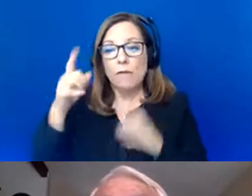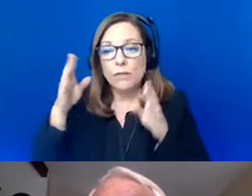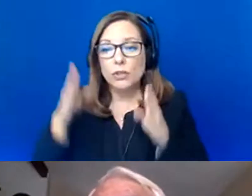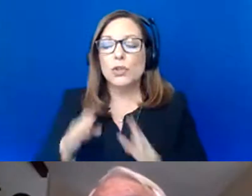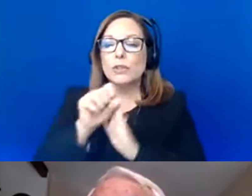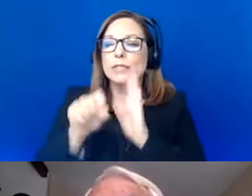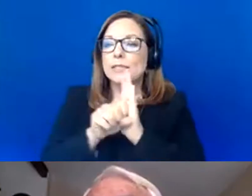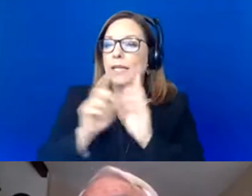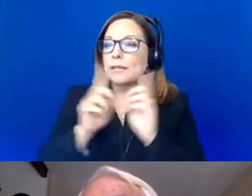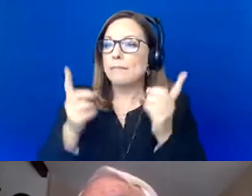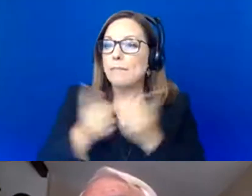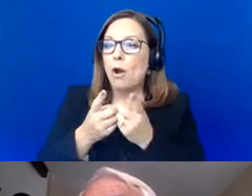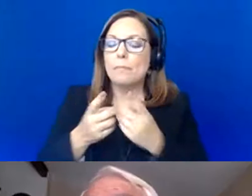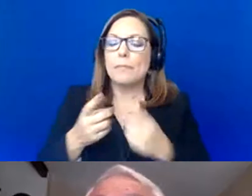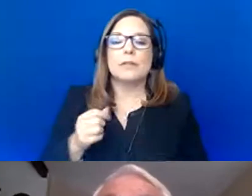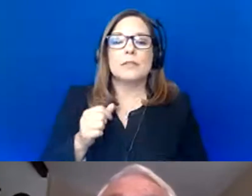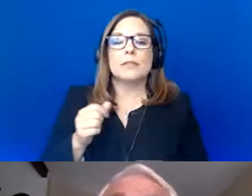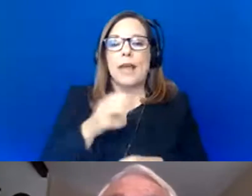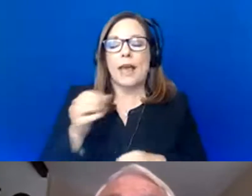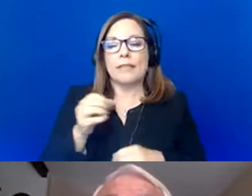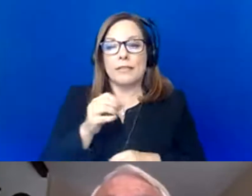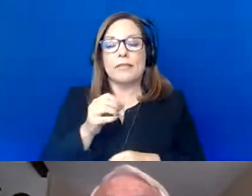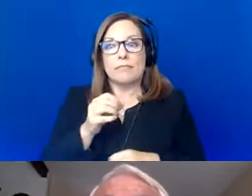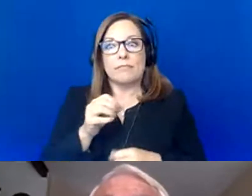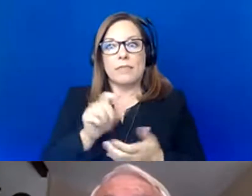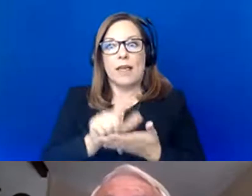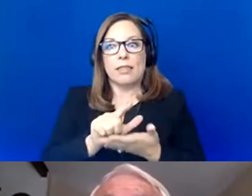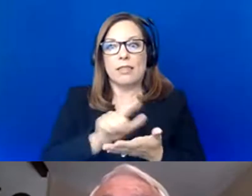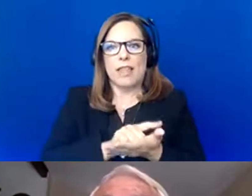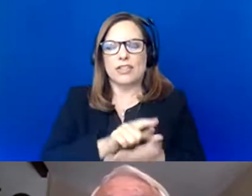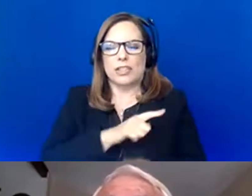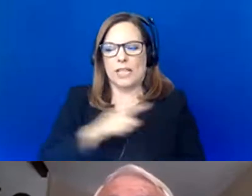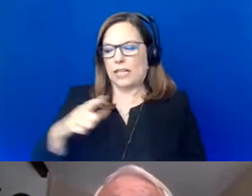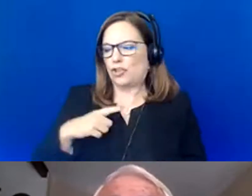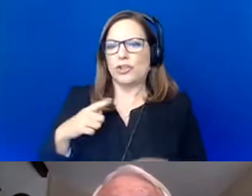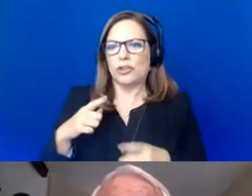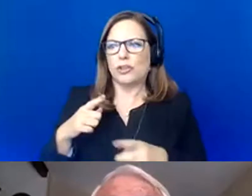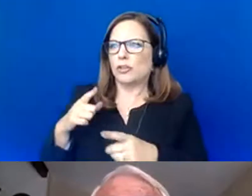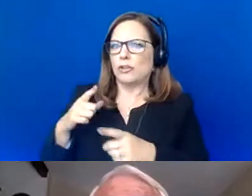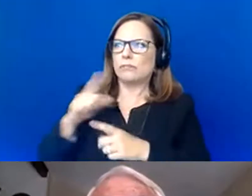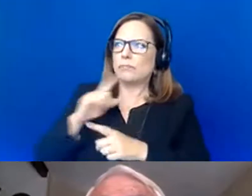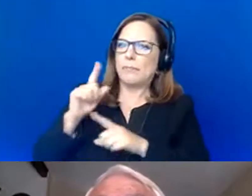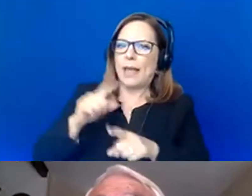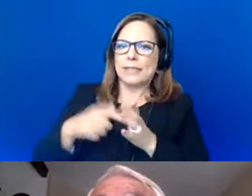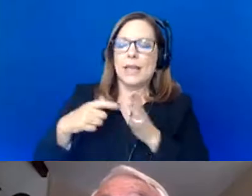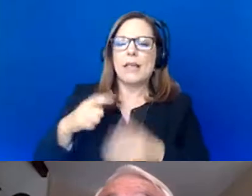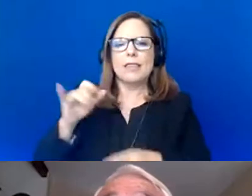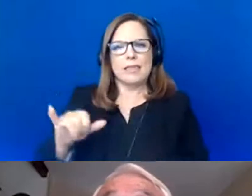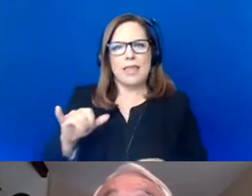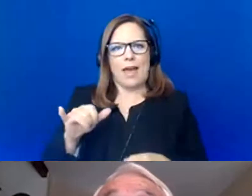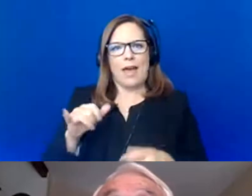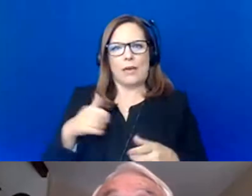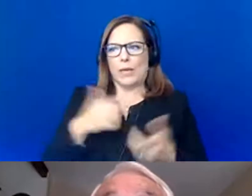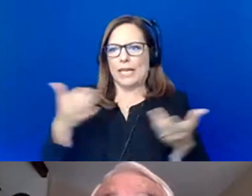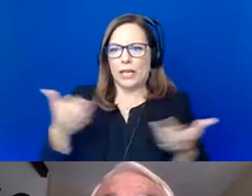and the legislature gave us a unique opportunity to be an integral part of the development of